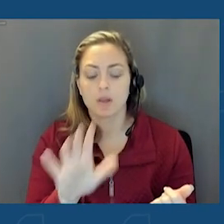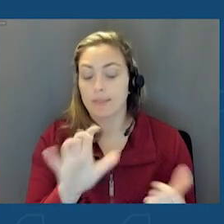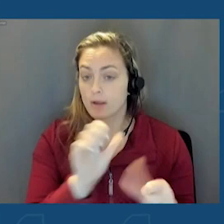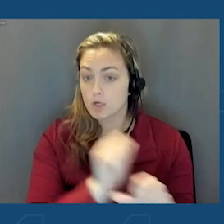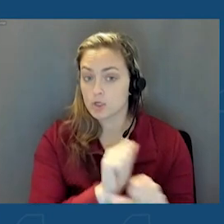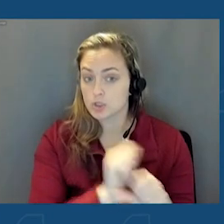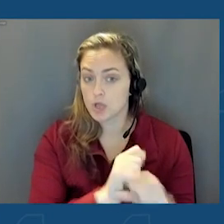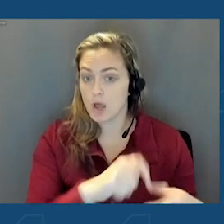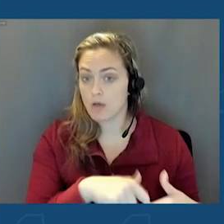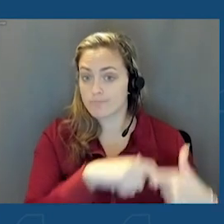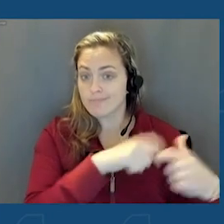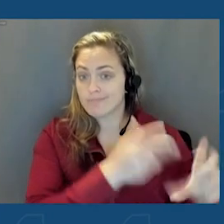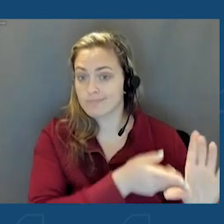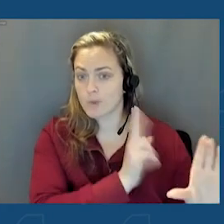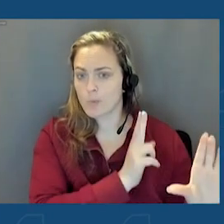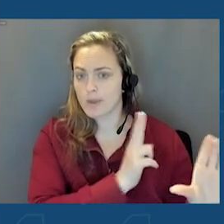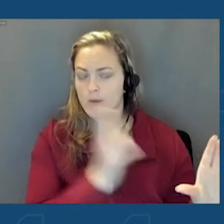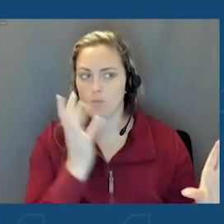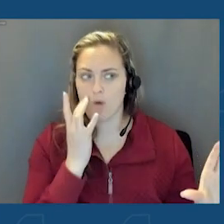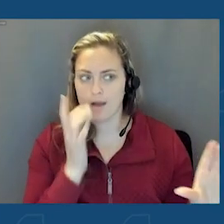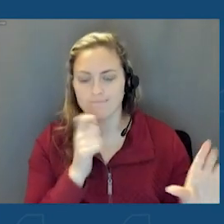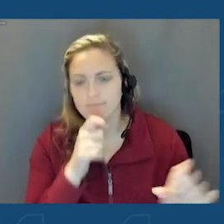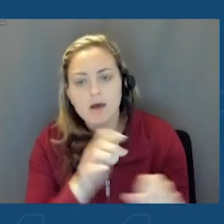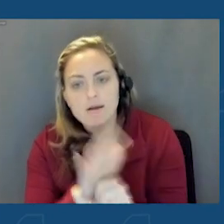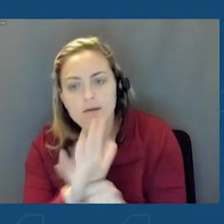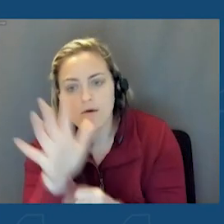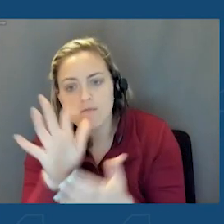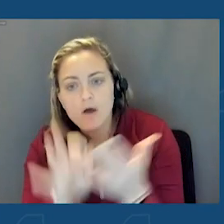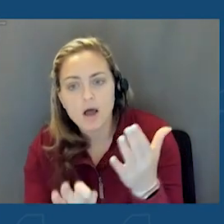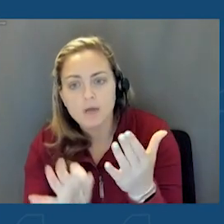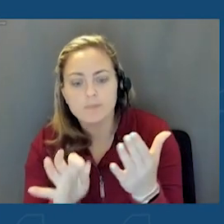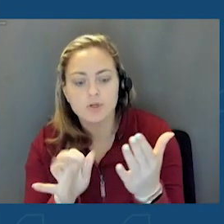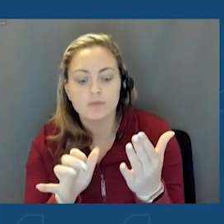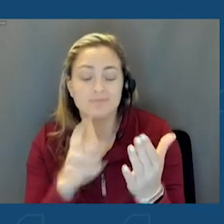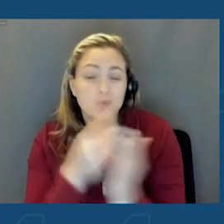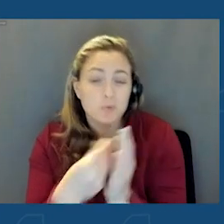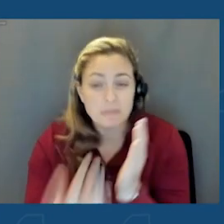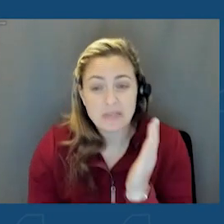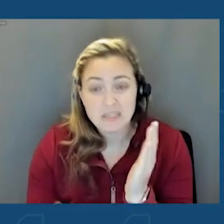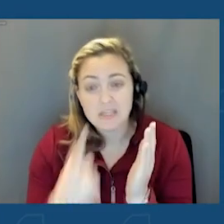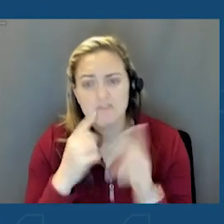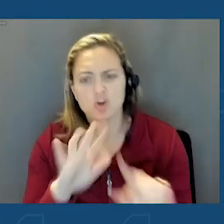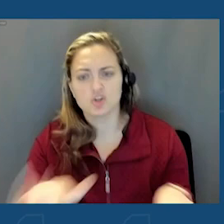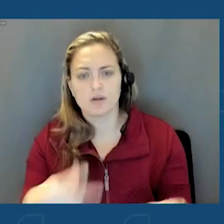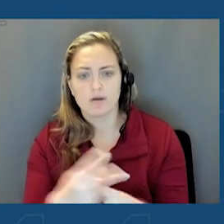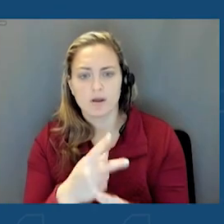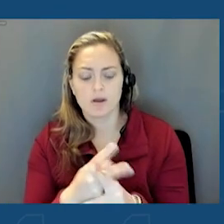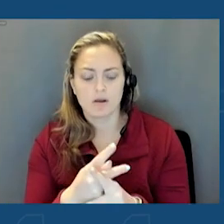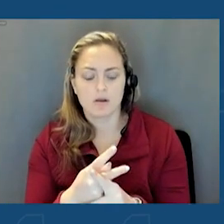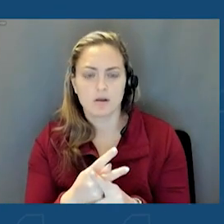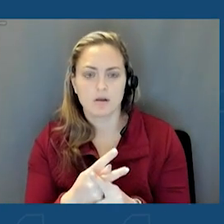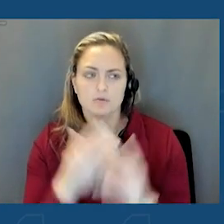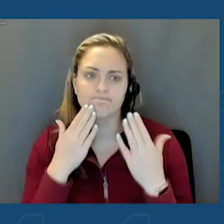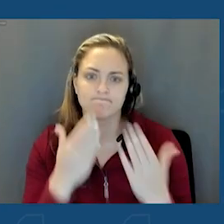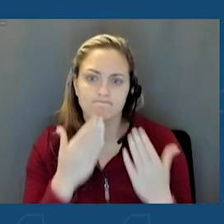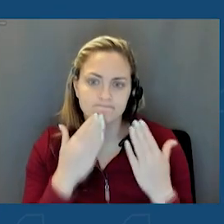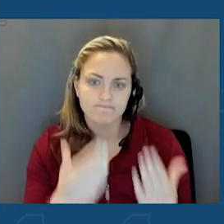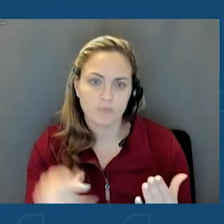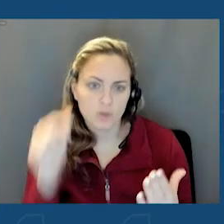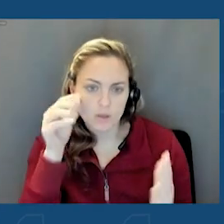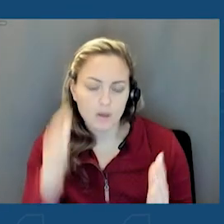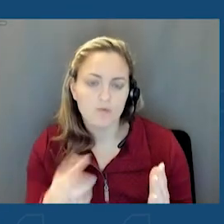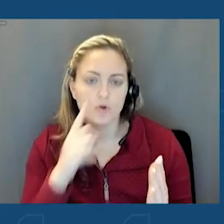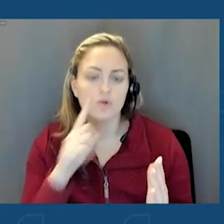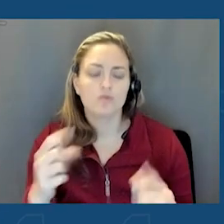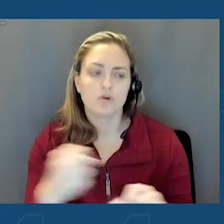employment because childcare options are so expensive. I am so thankful to the governor for